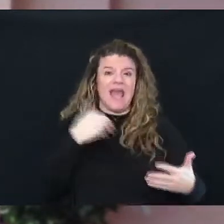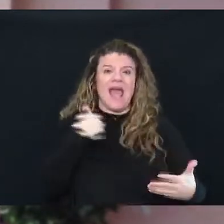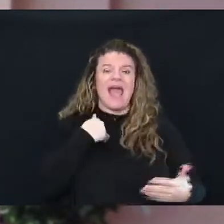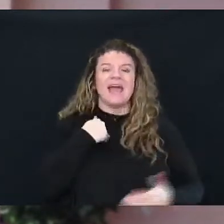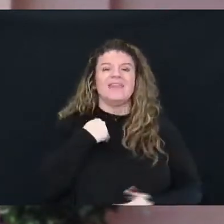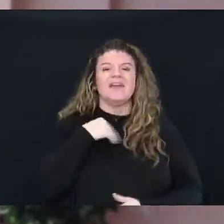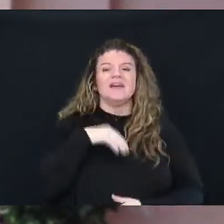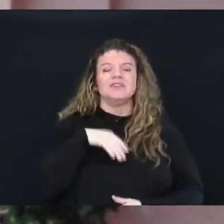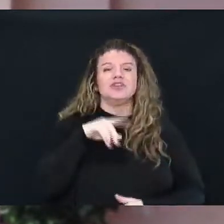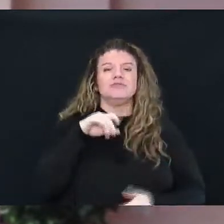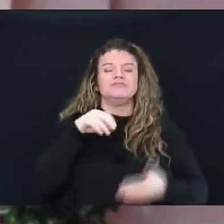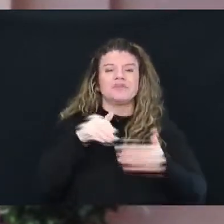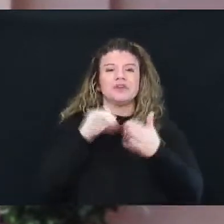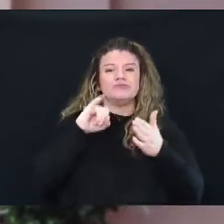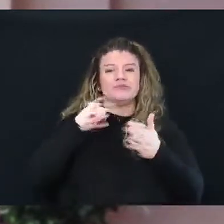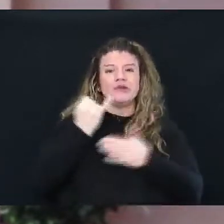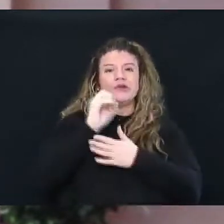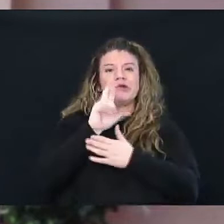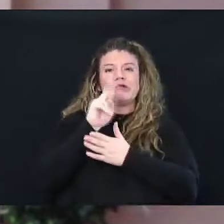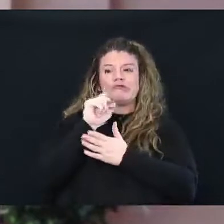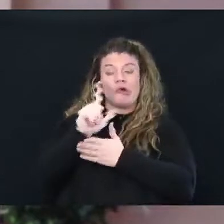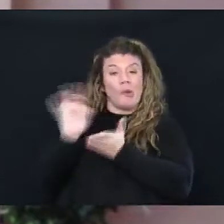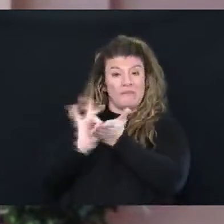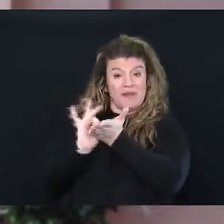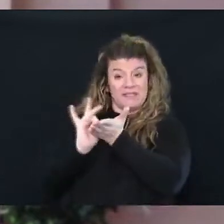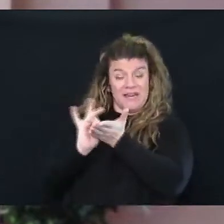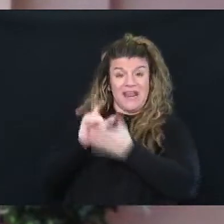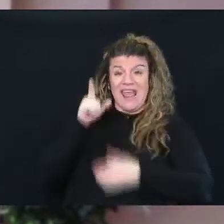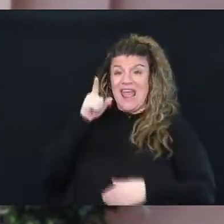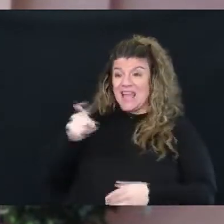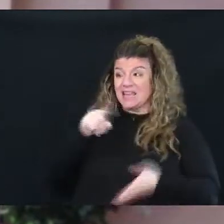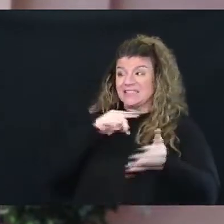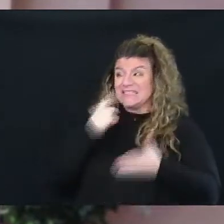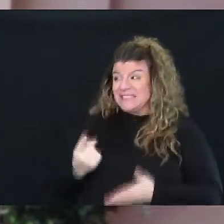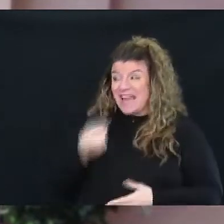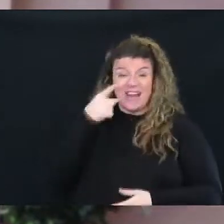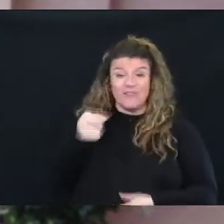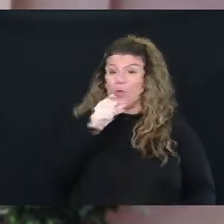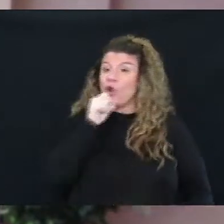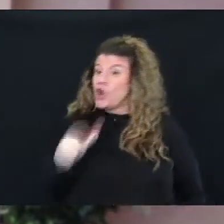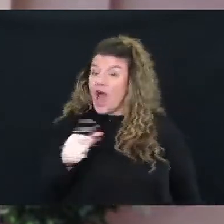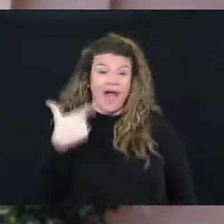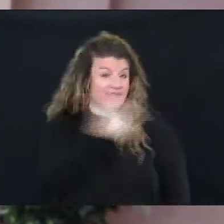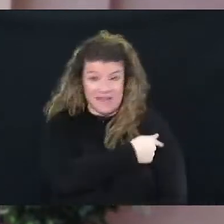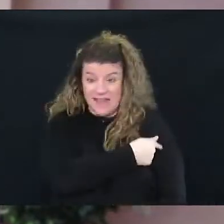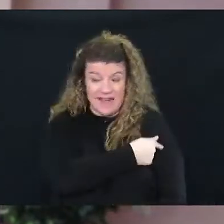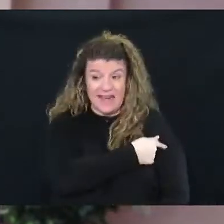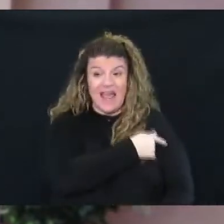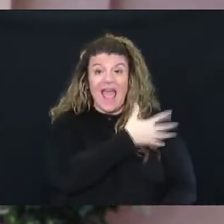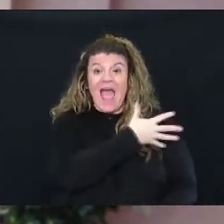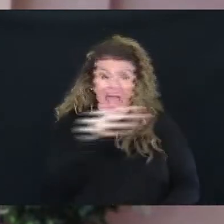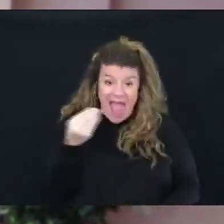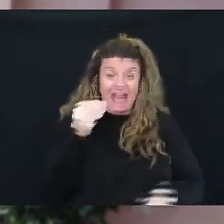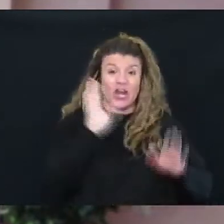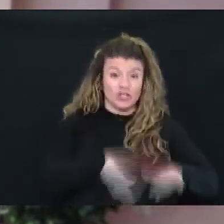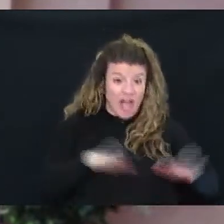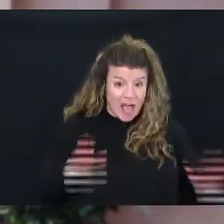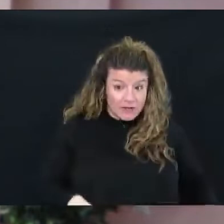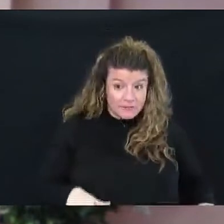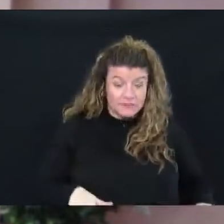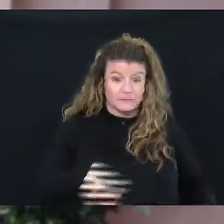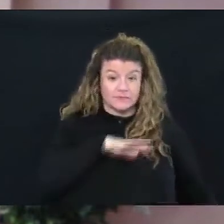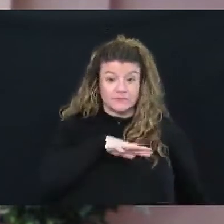of Medicine that if you were unvaccinated and a child, that accounted in